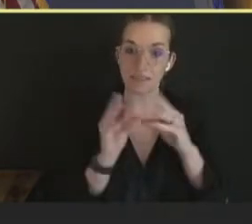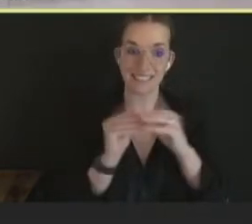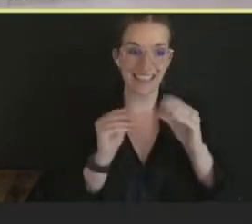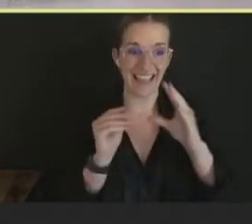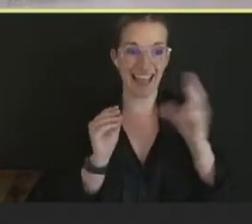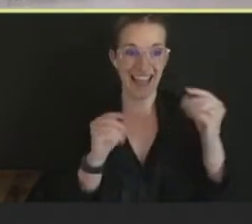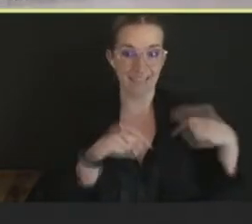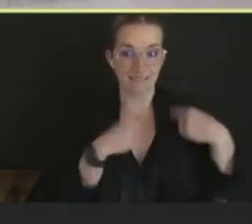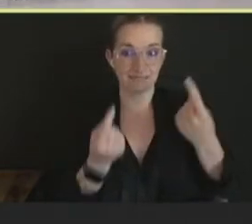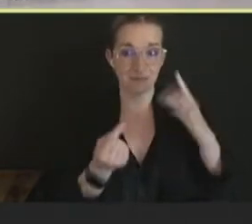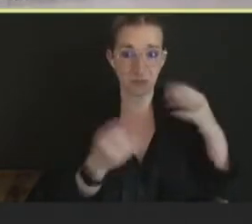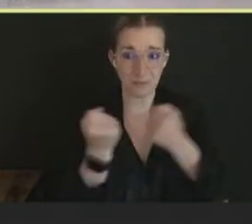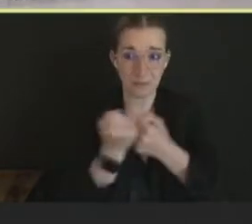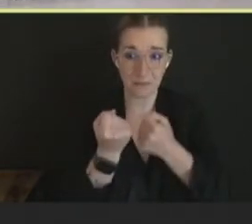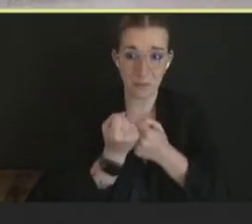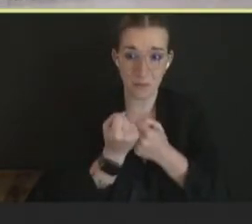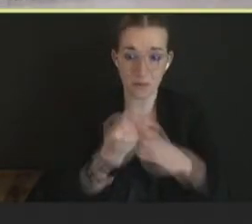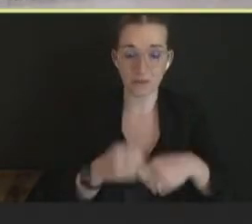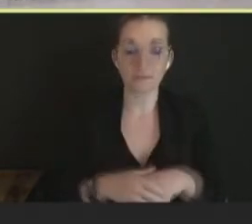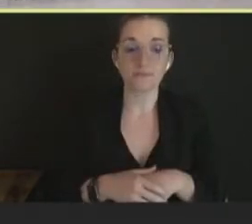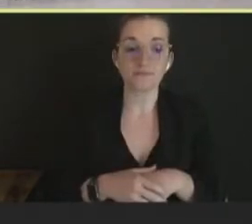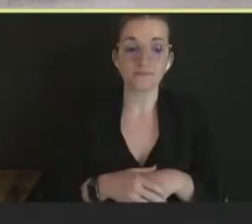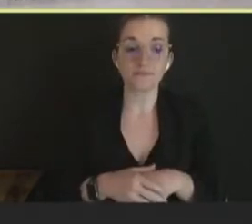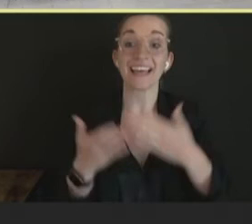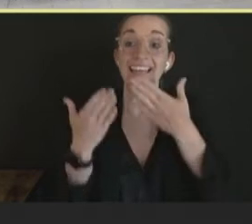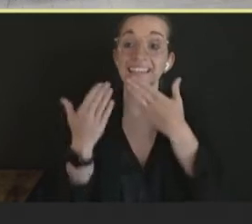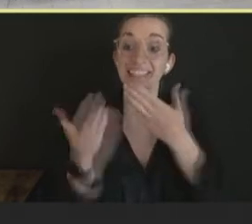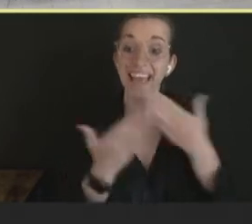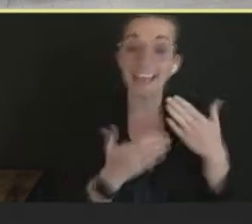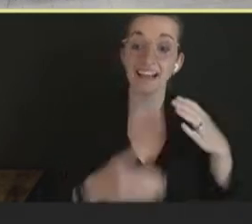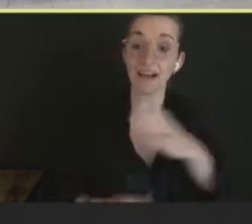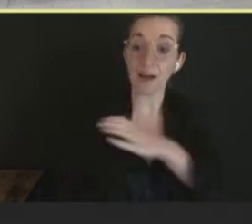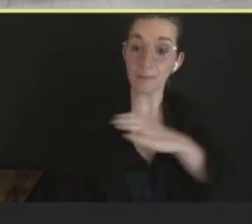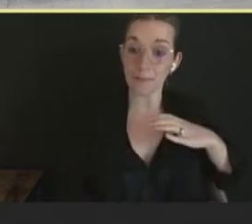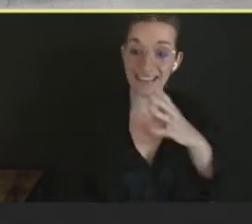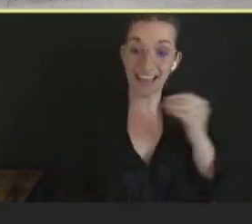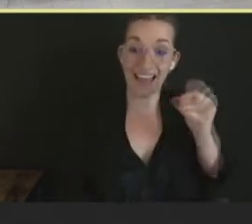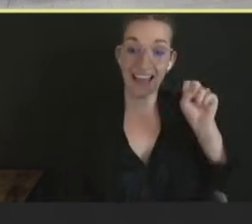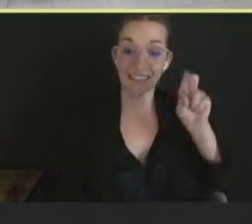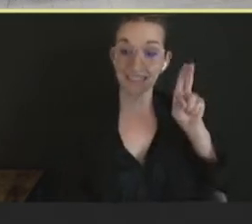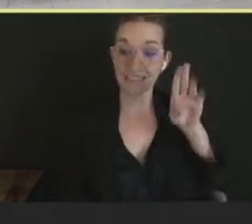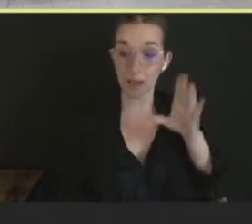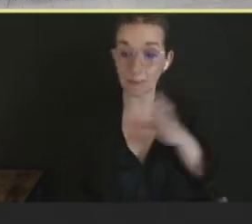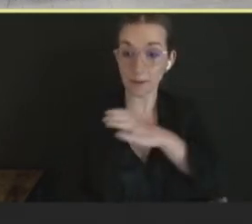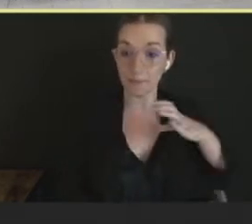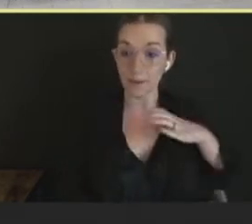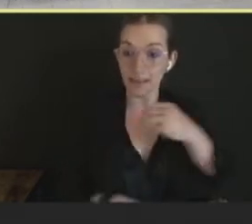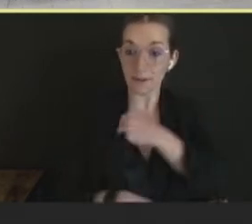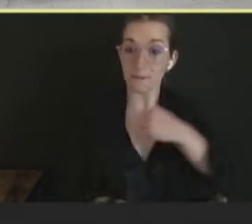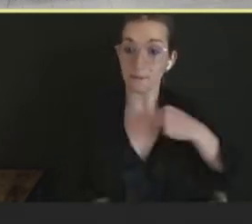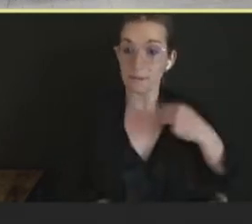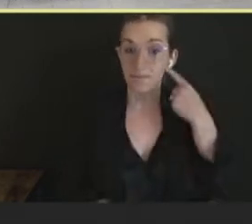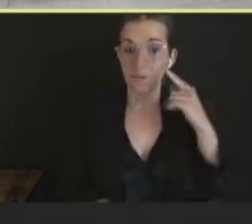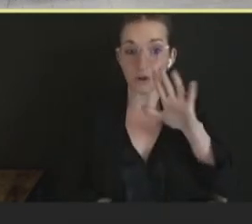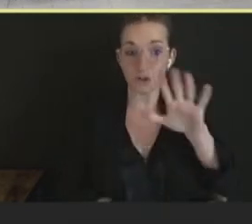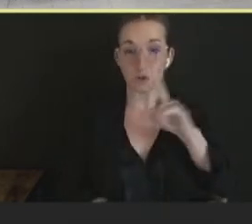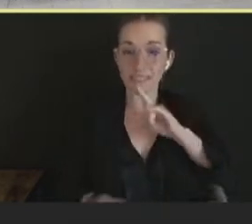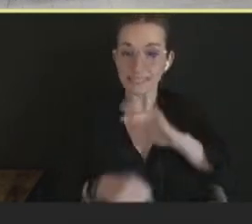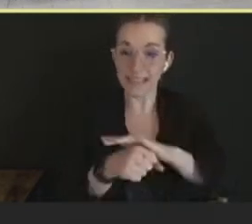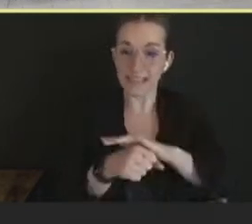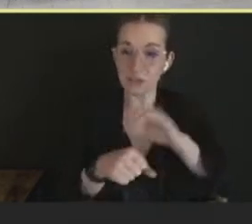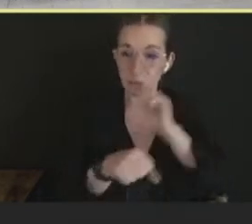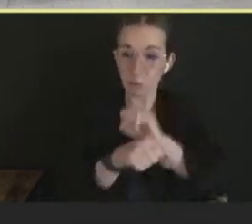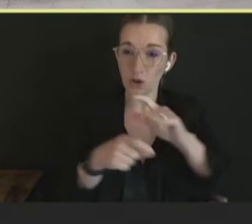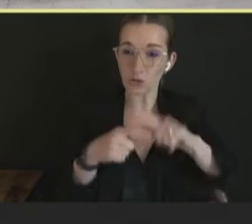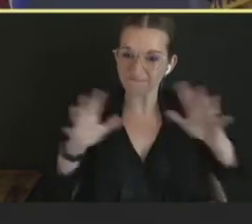also want to thank the NVAC members and subcommittee members for their dedication to further the work of this committee. Welcome to all who've come to our